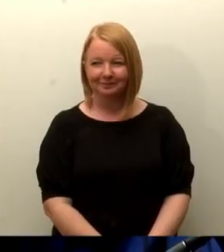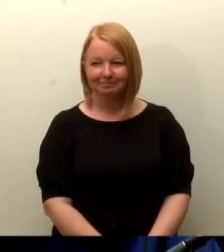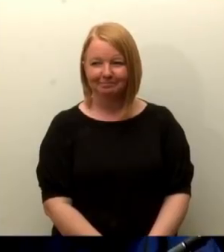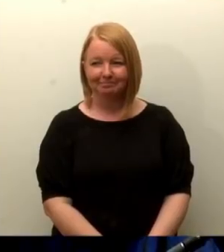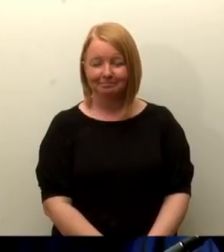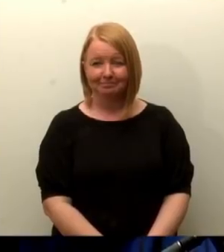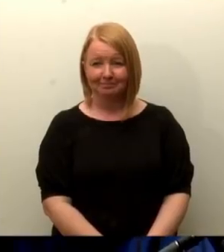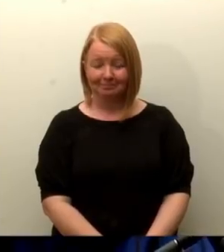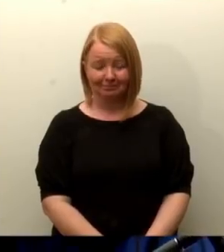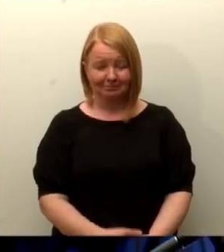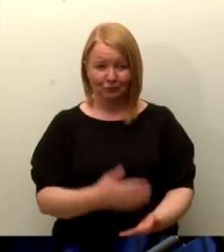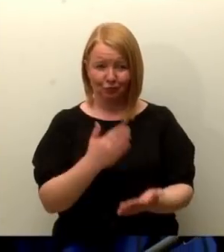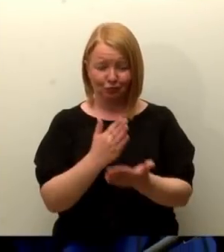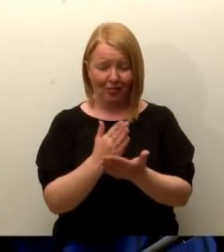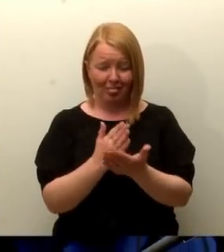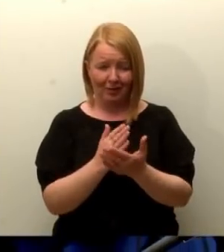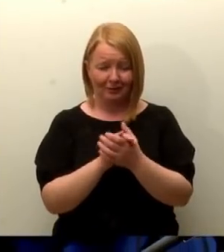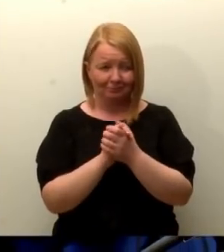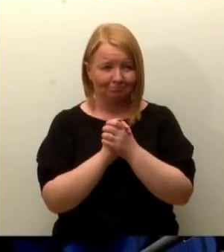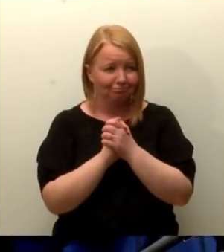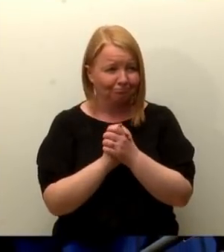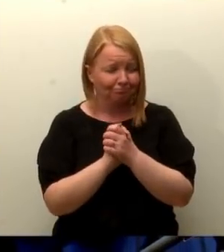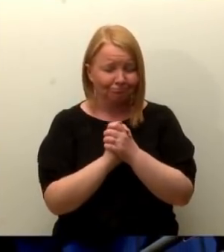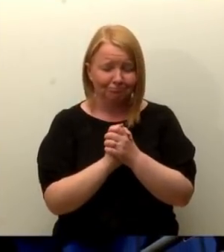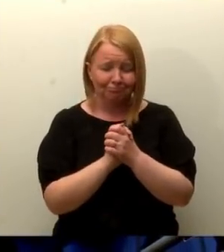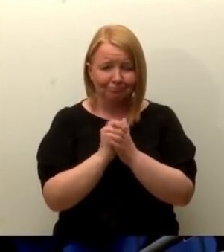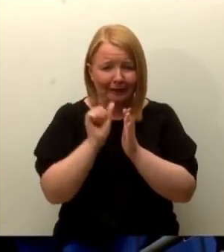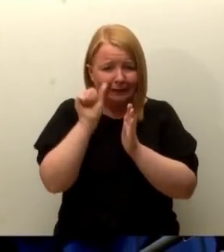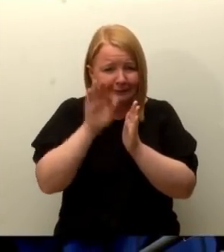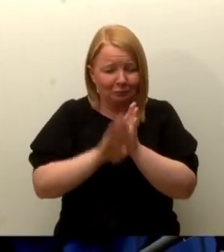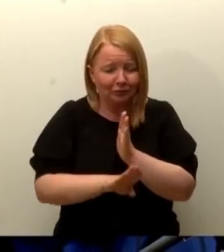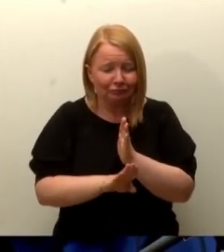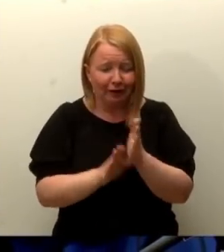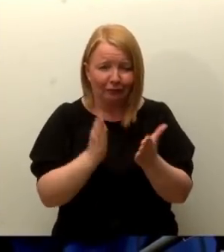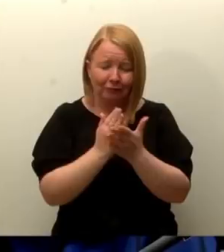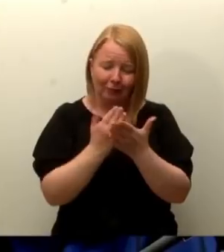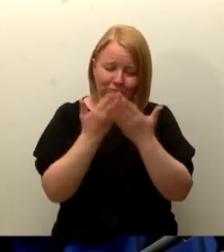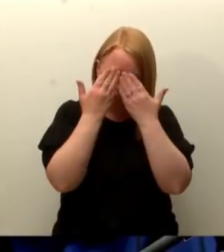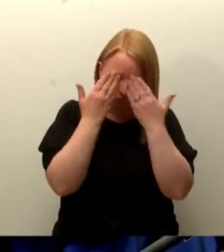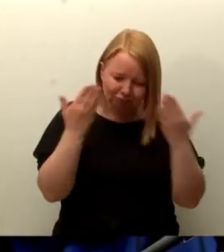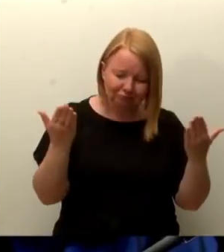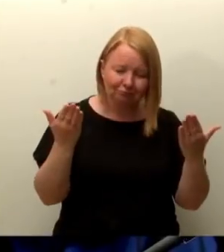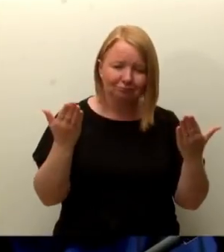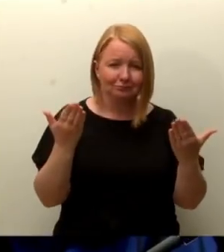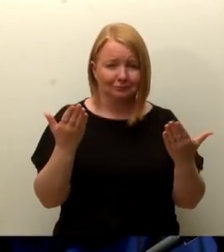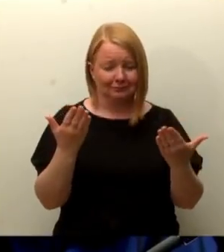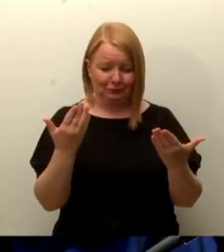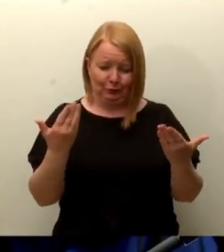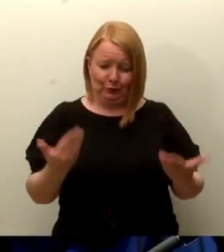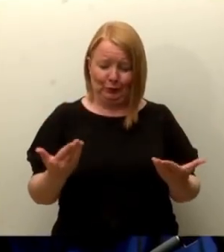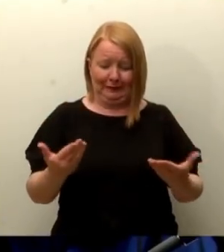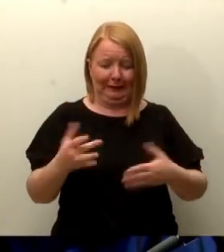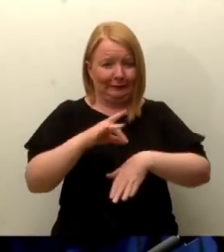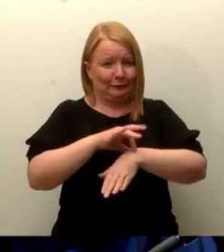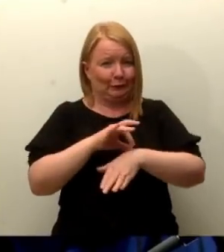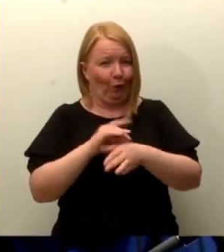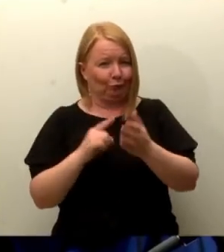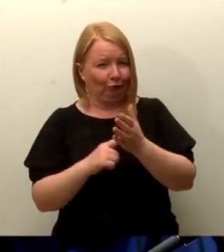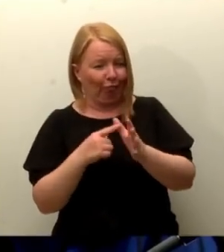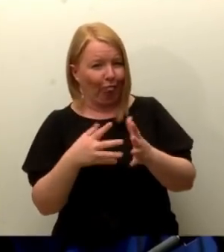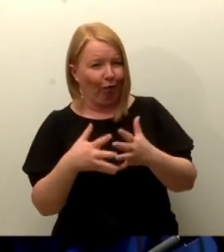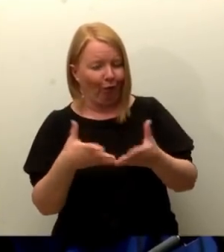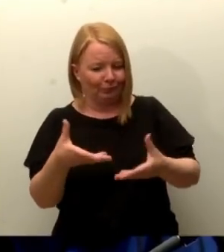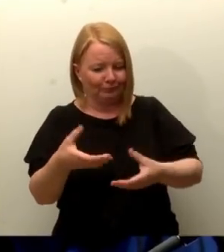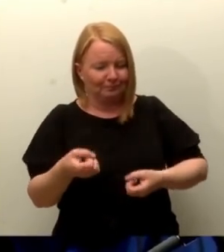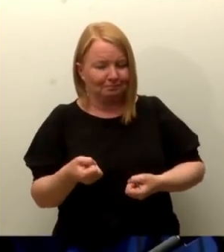It's truly a very humbling experience and a great honor for me to receive this honorary degree of Doctor of Law